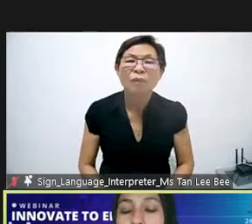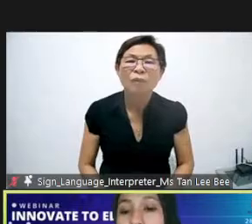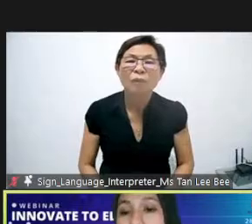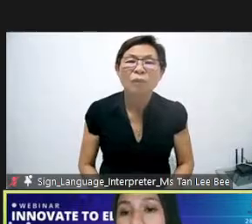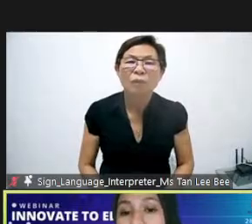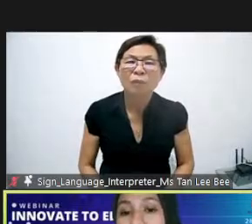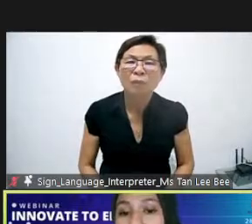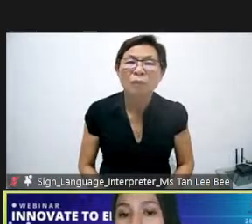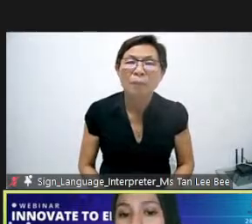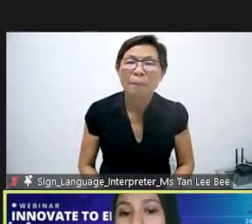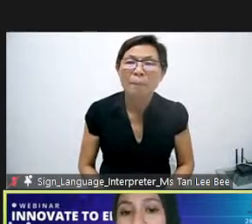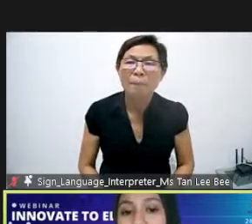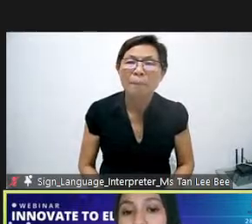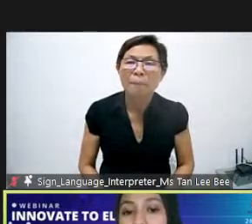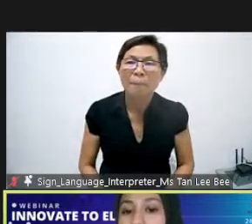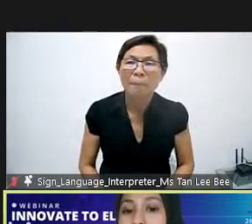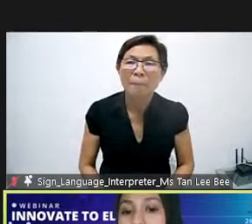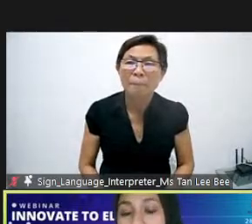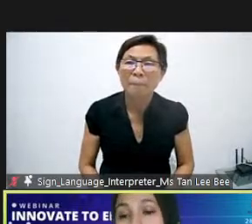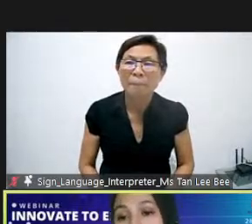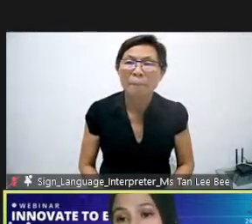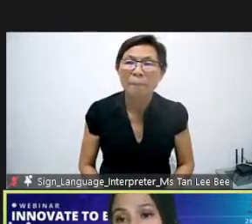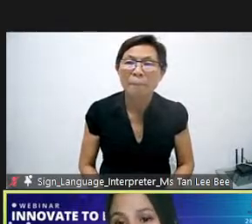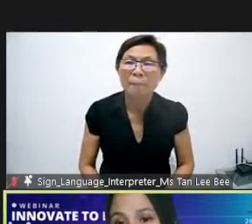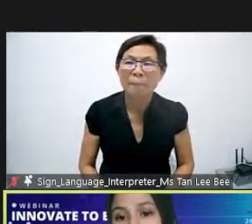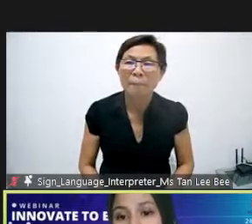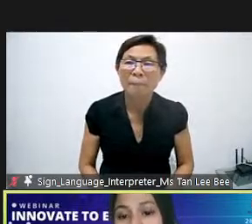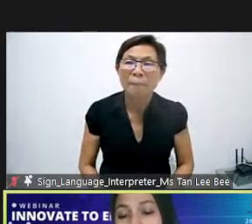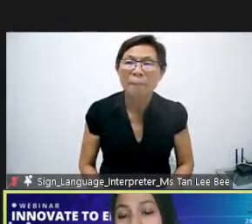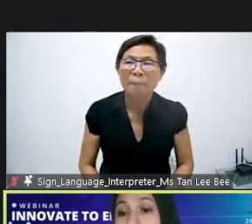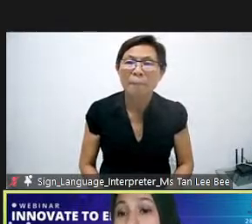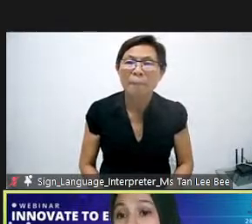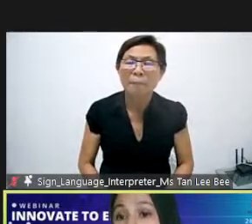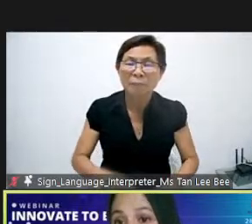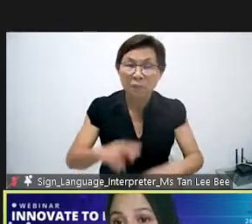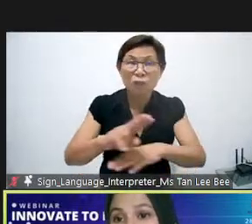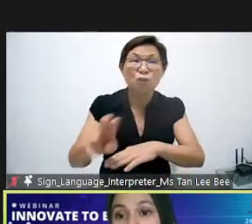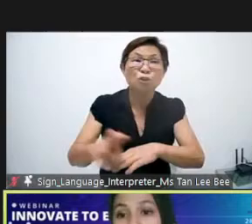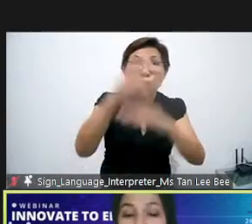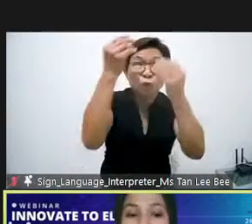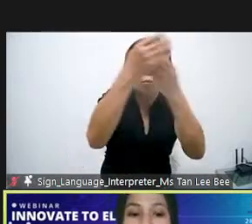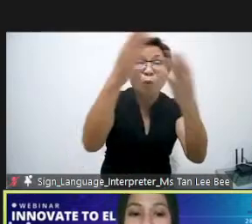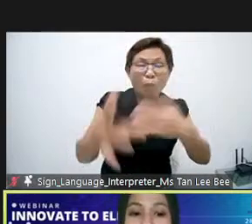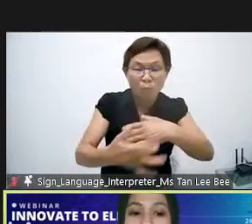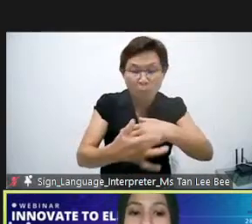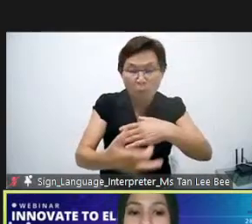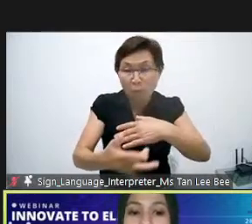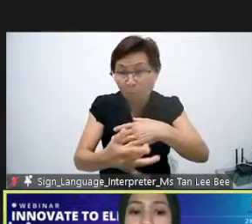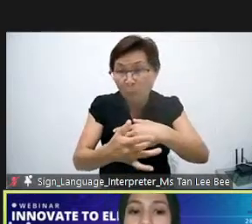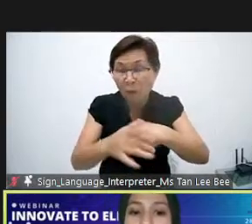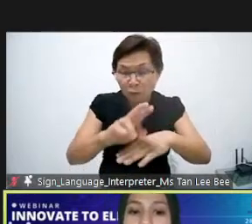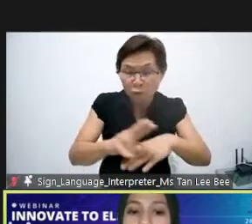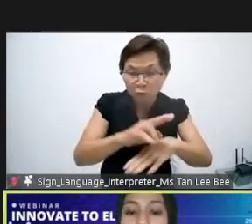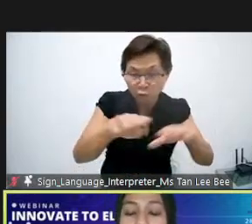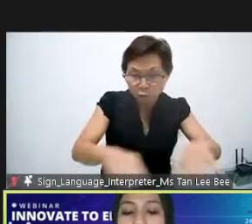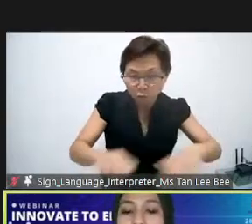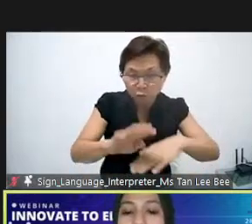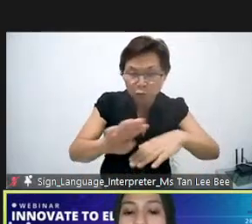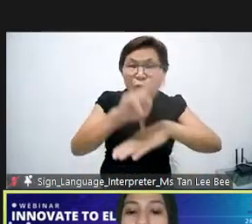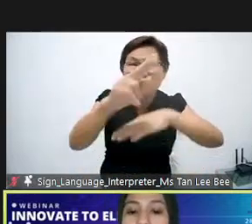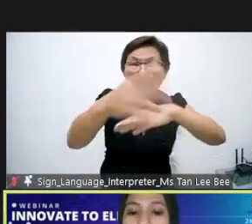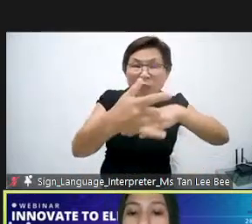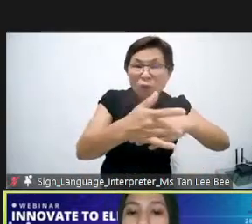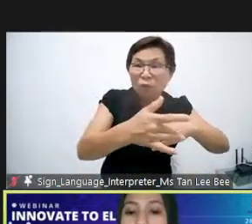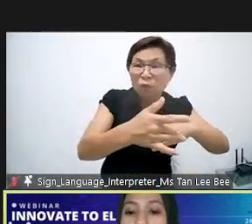to being direct use the information technology media wisely. I'm worried about